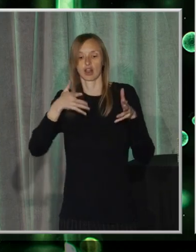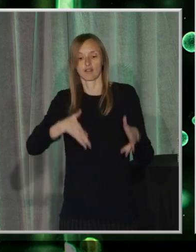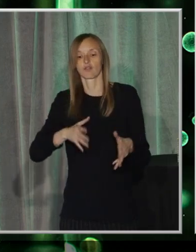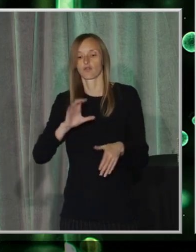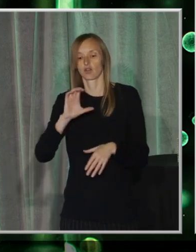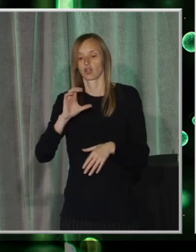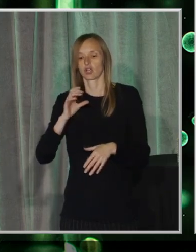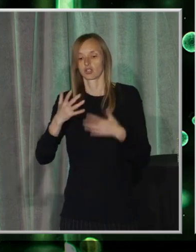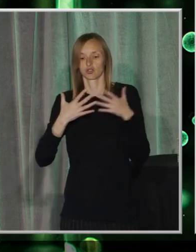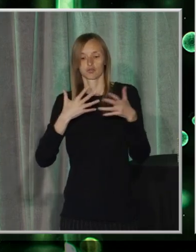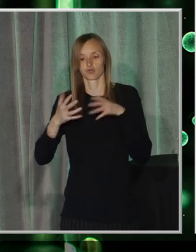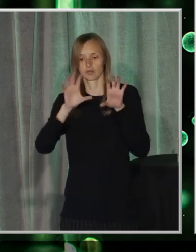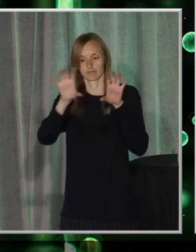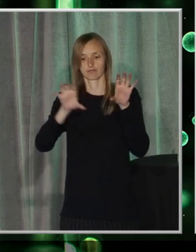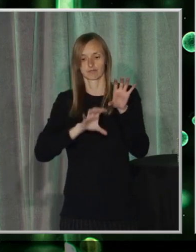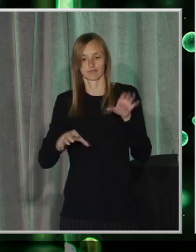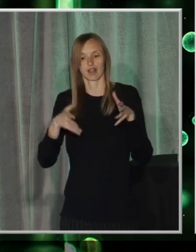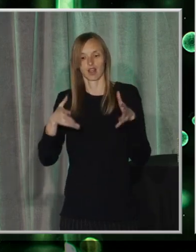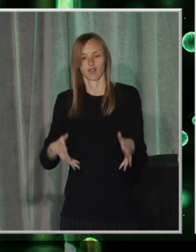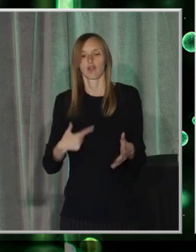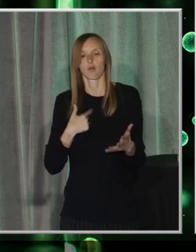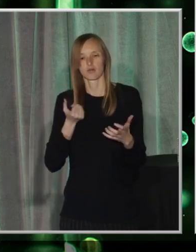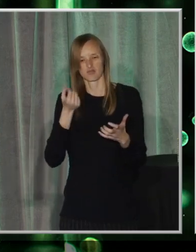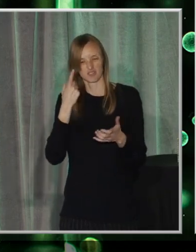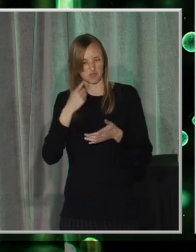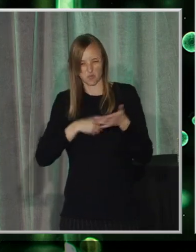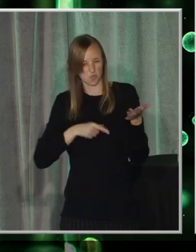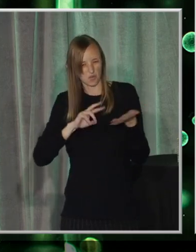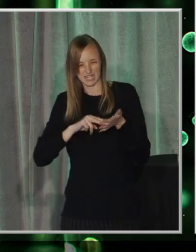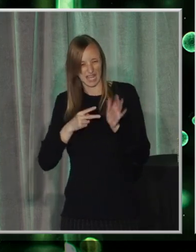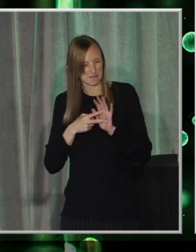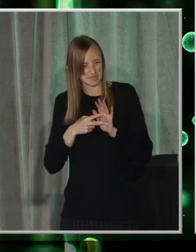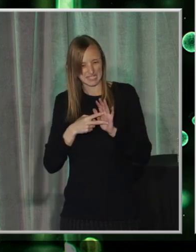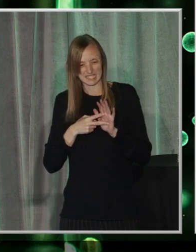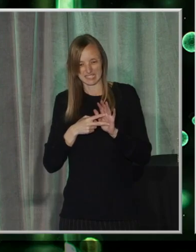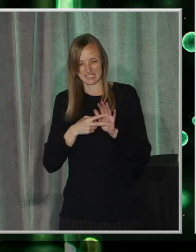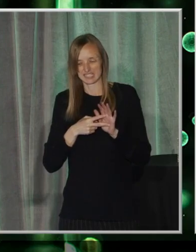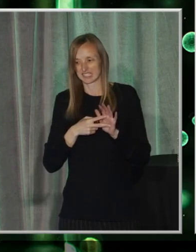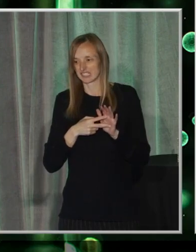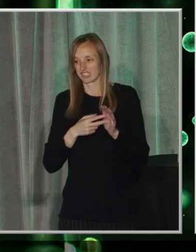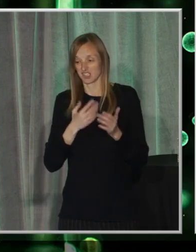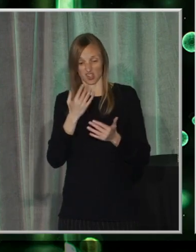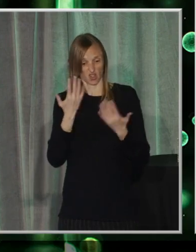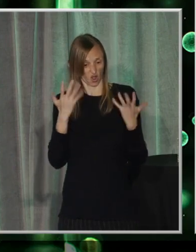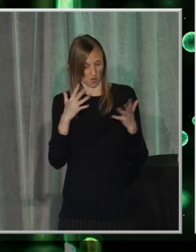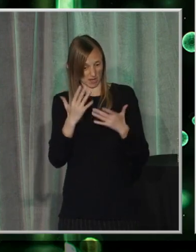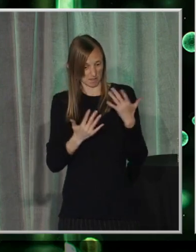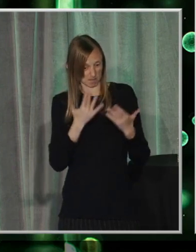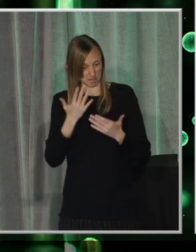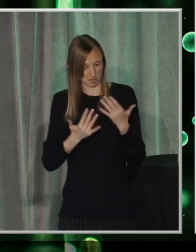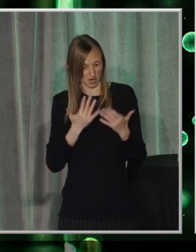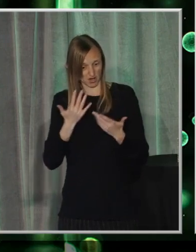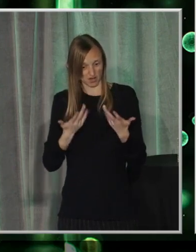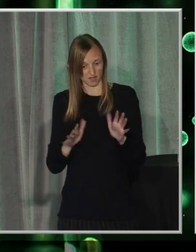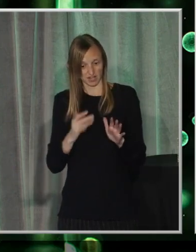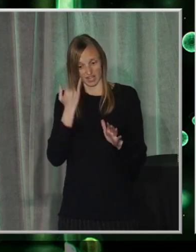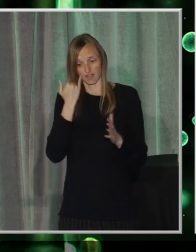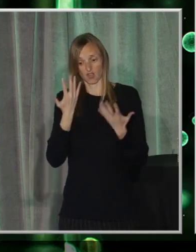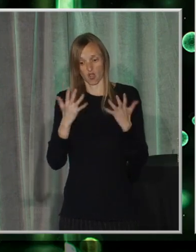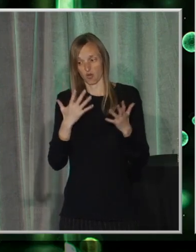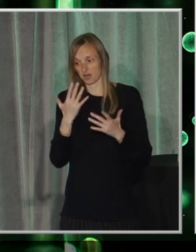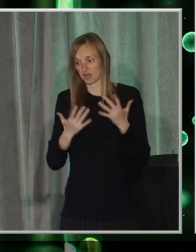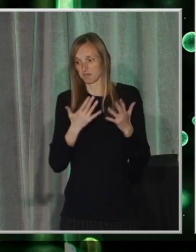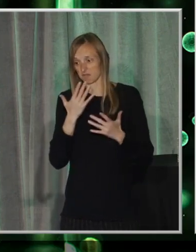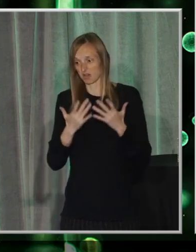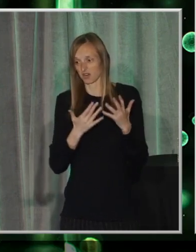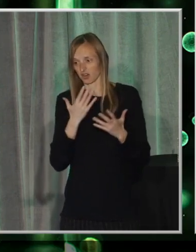charcoal. I just want to understand what is leftover charcoal. It is burnt charcoal. If it is burnt